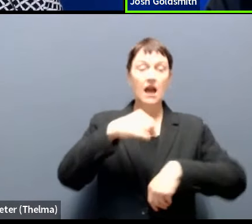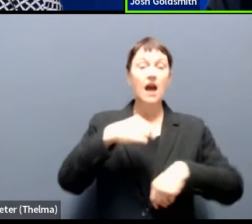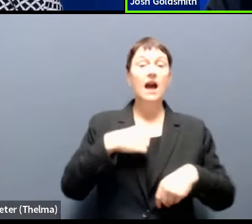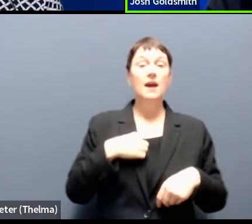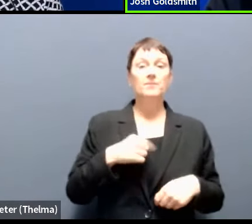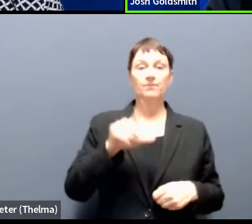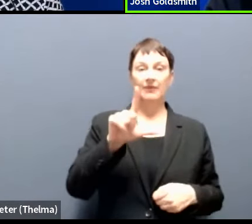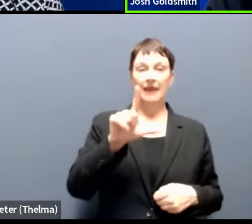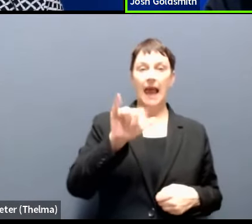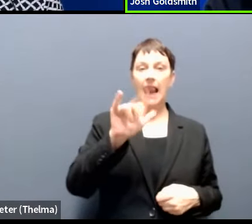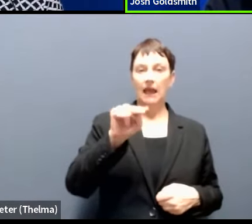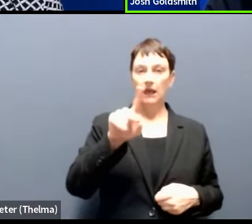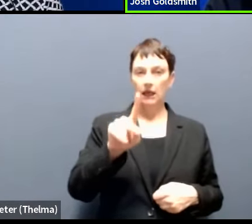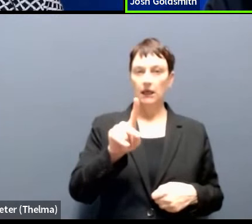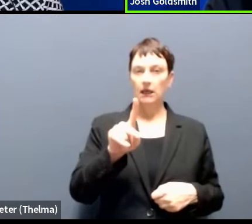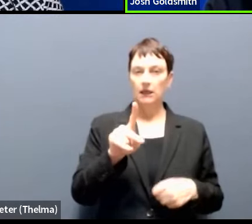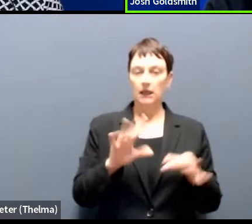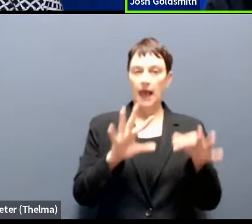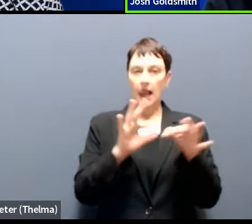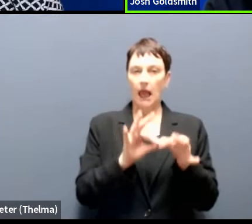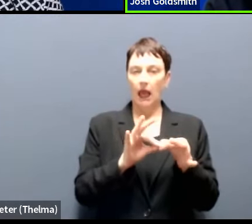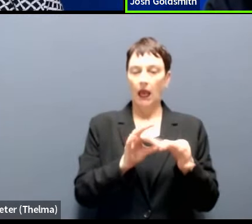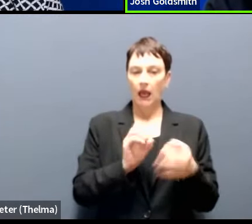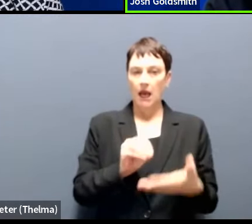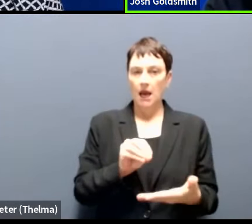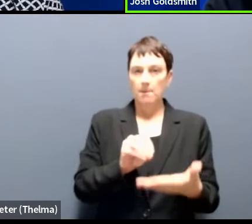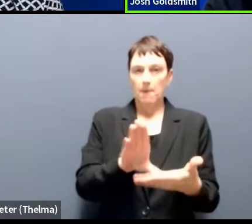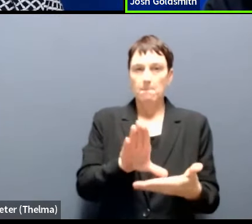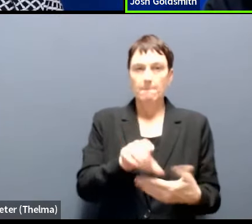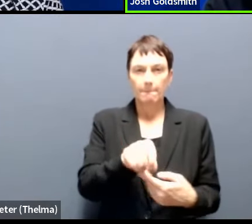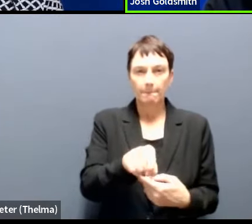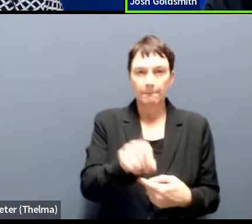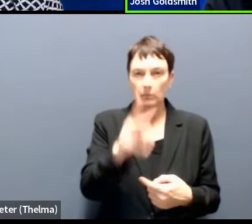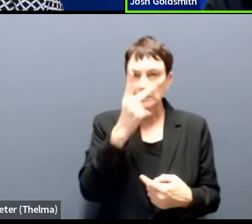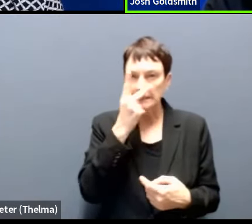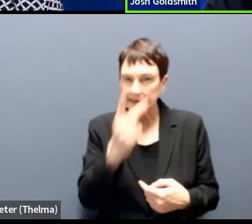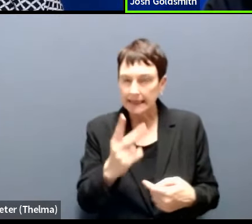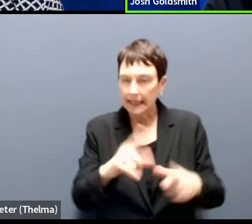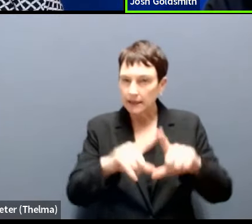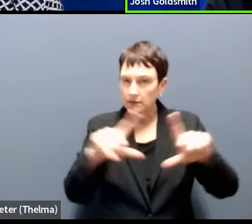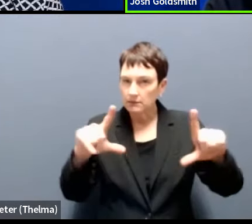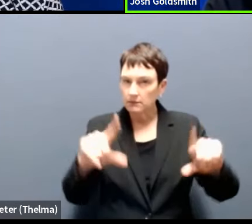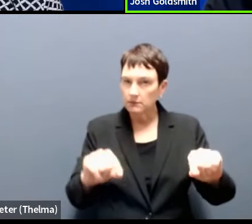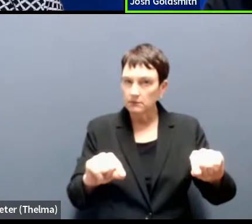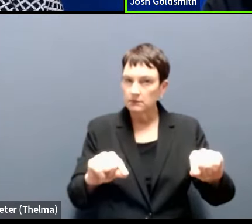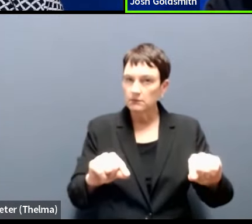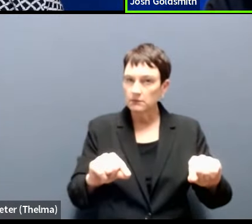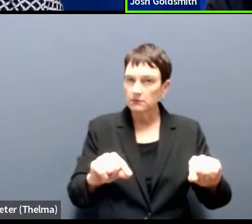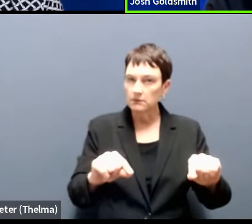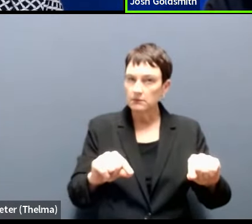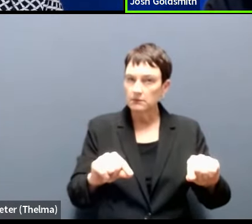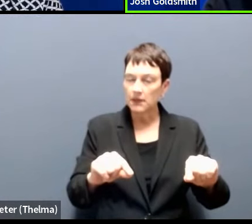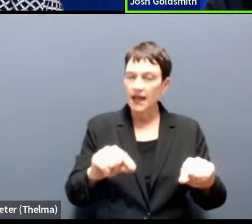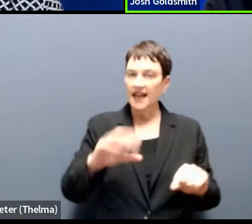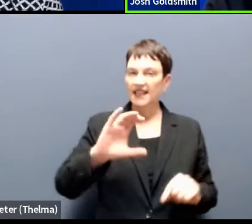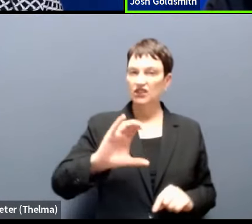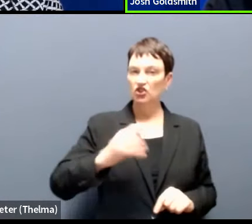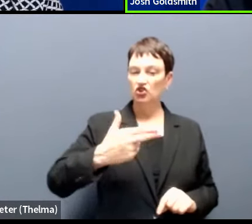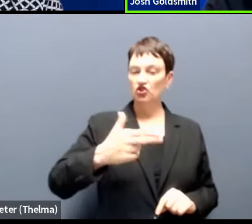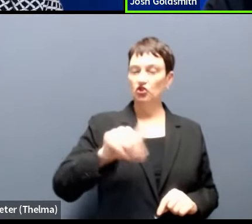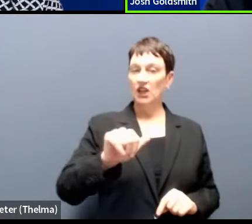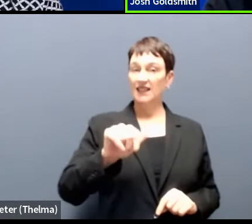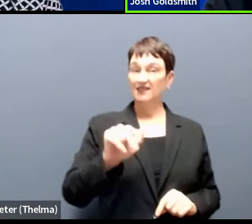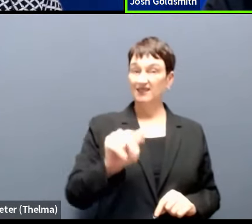badge generation. Again, please tag the summit hashtag. When you do that,